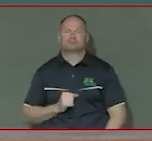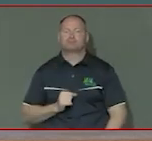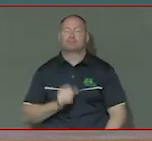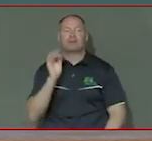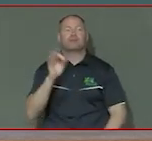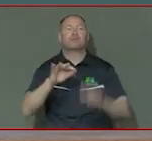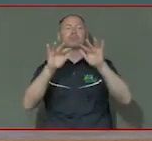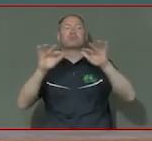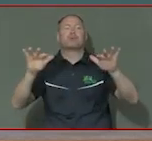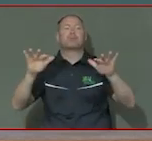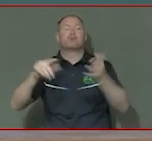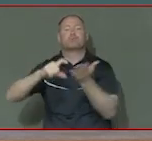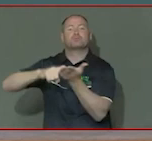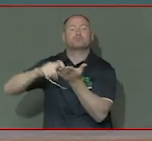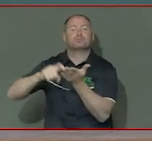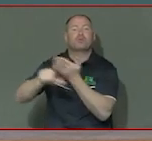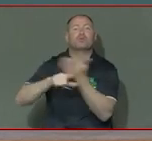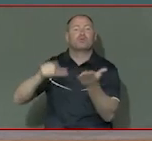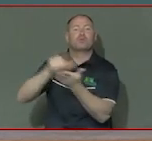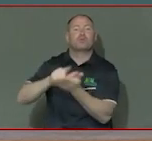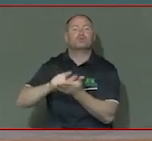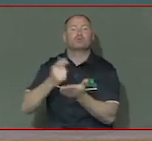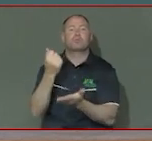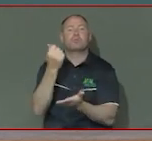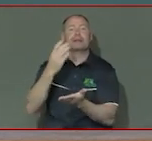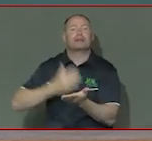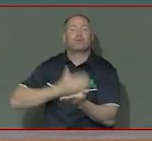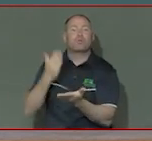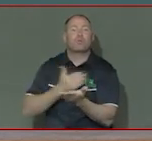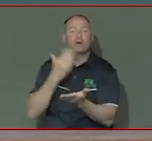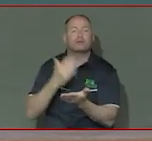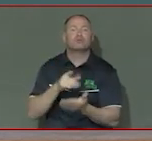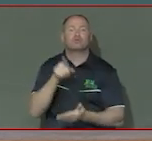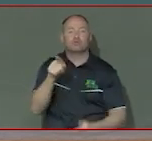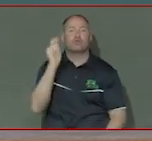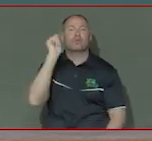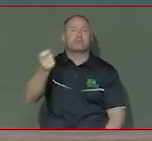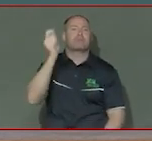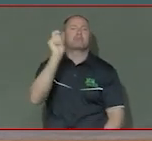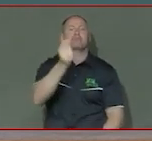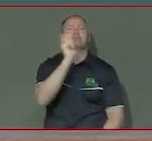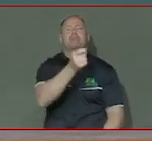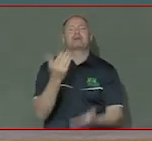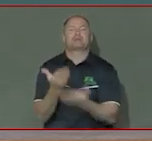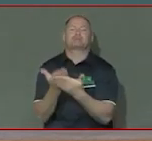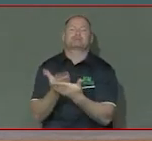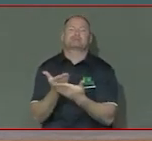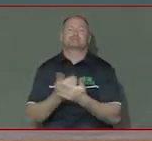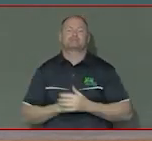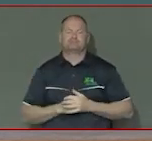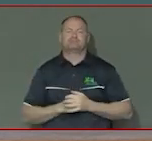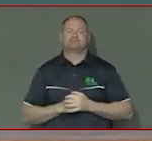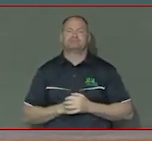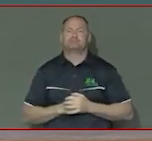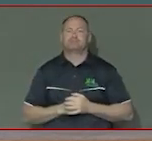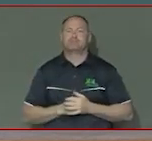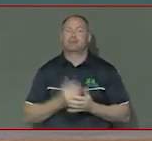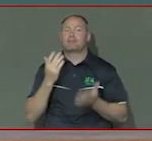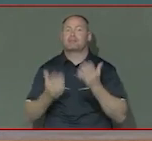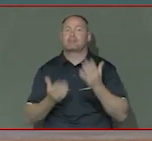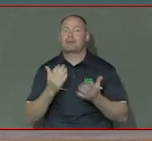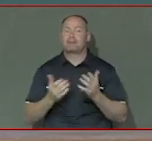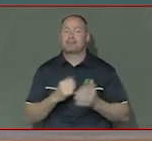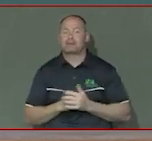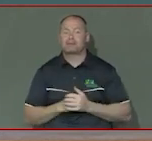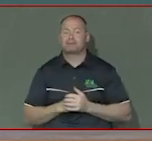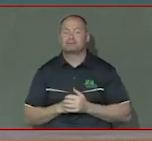money, all the creditors and the loans and want their money, you will be able to pay them. Now they say, let's say it was